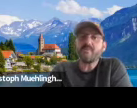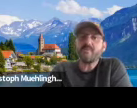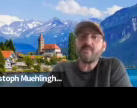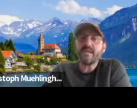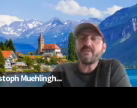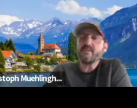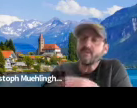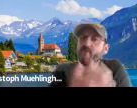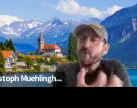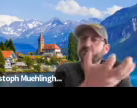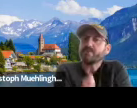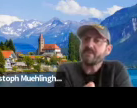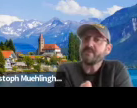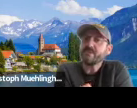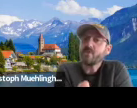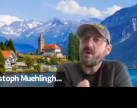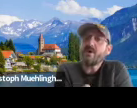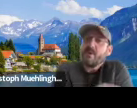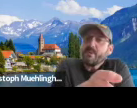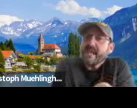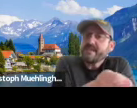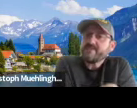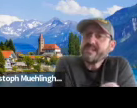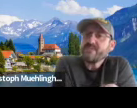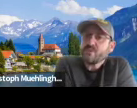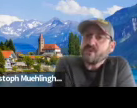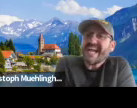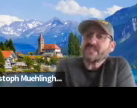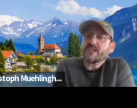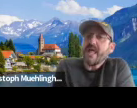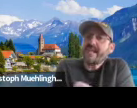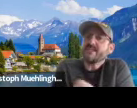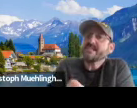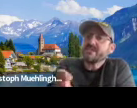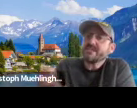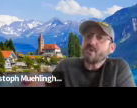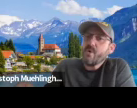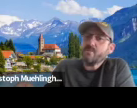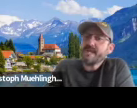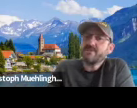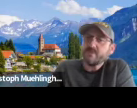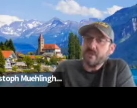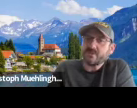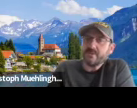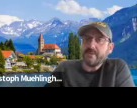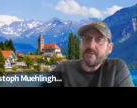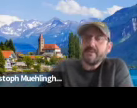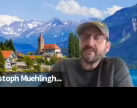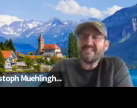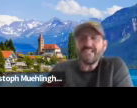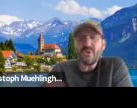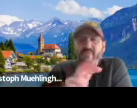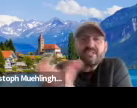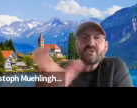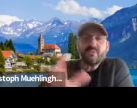hypothalamus, therefore, with the nerve talks to adrenal medulla, but then the adrenal medulla is actually a gland and secretes the hormone into the bloodstream.